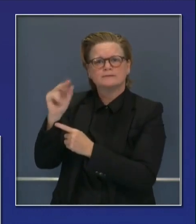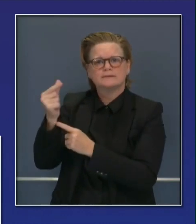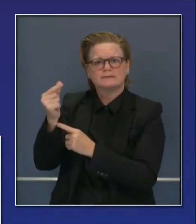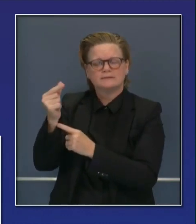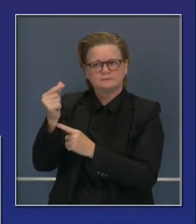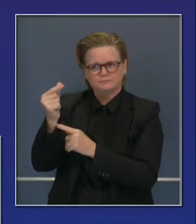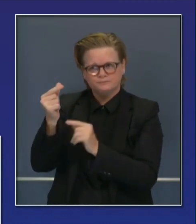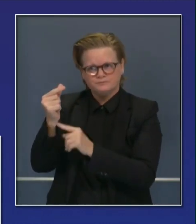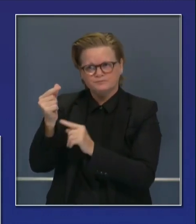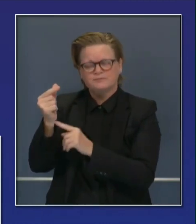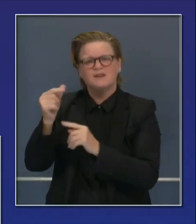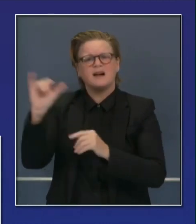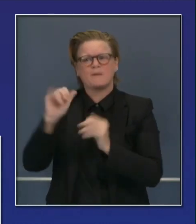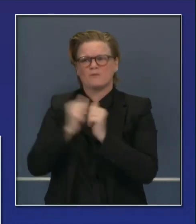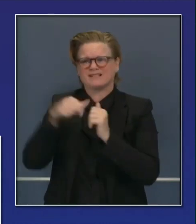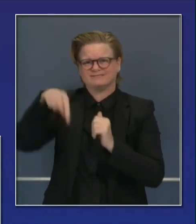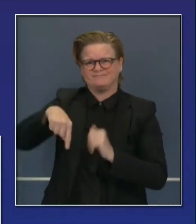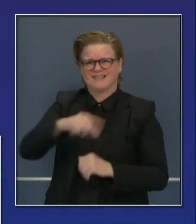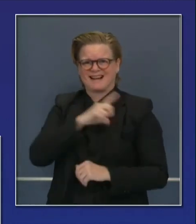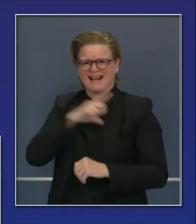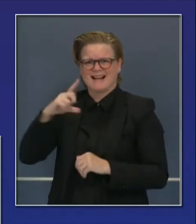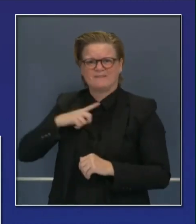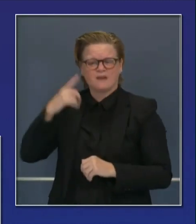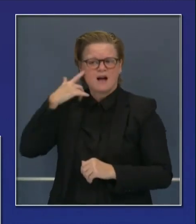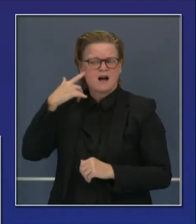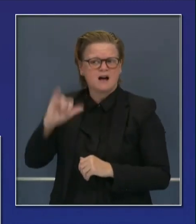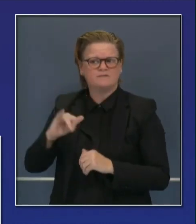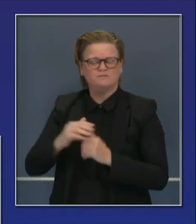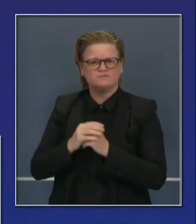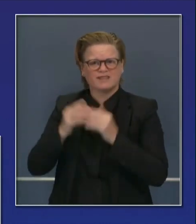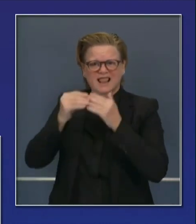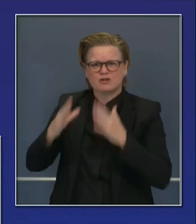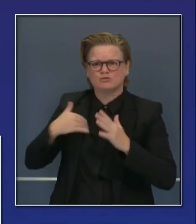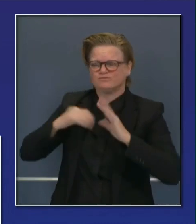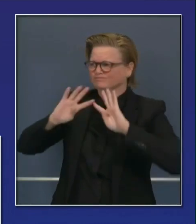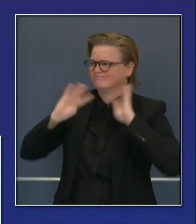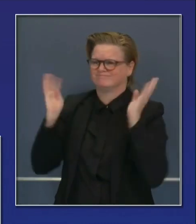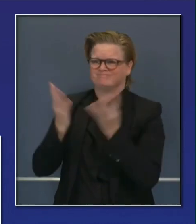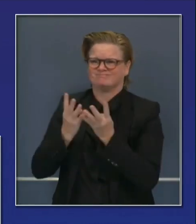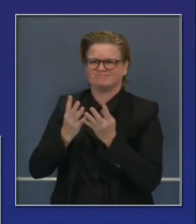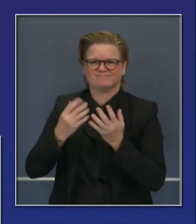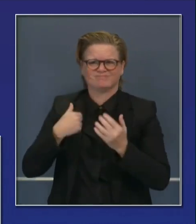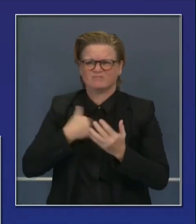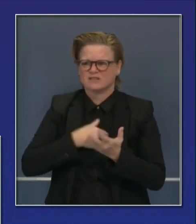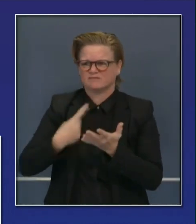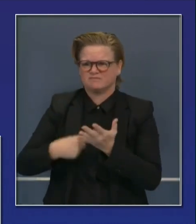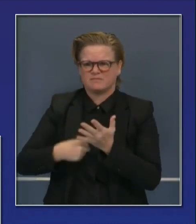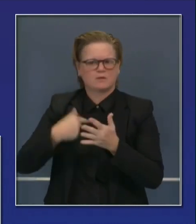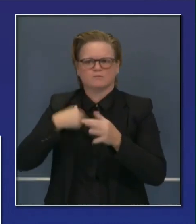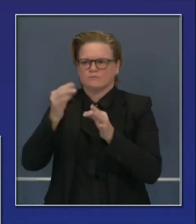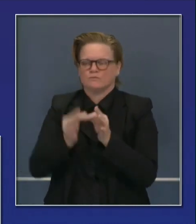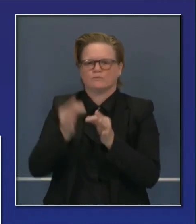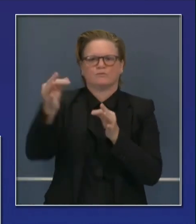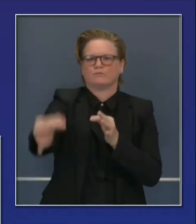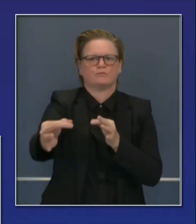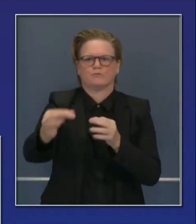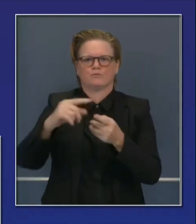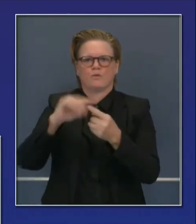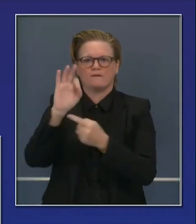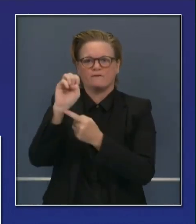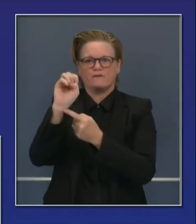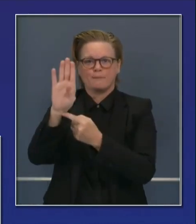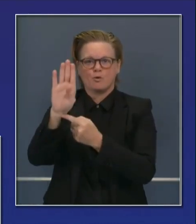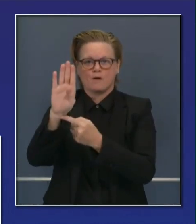of the California legislature. We were able to extend through February of next year eviction protections. We